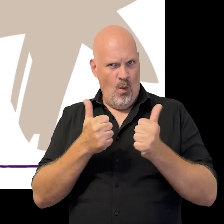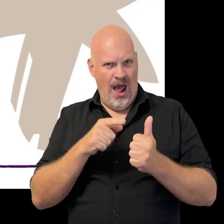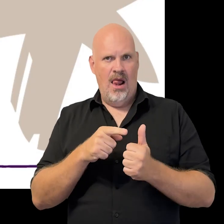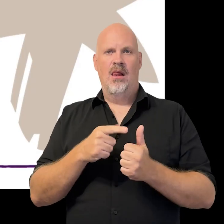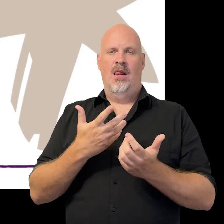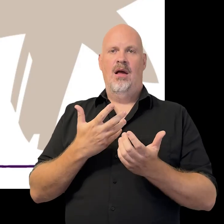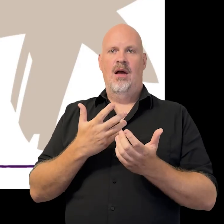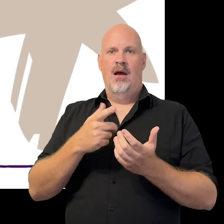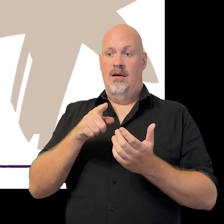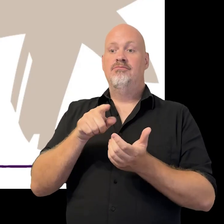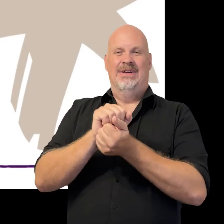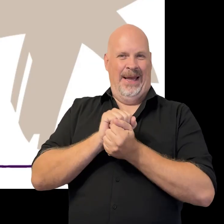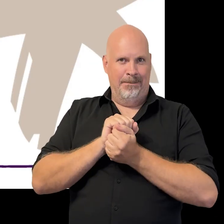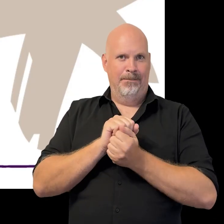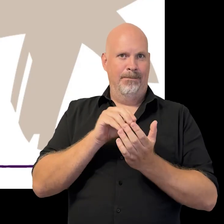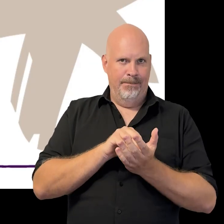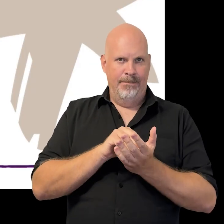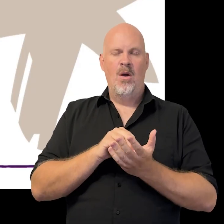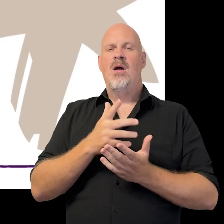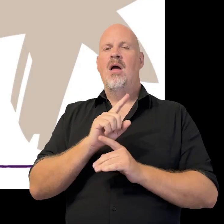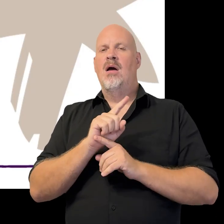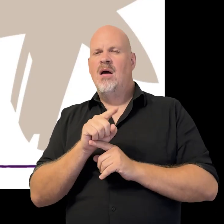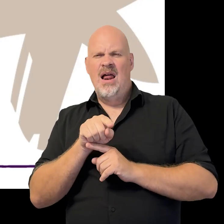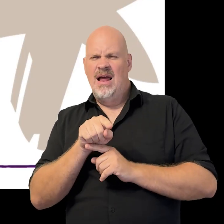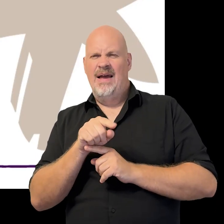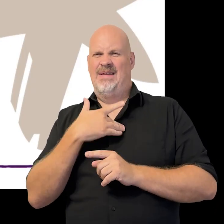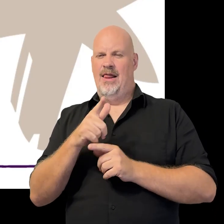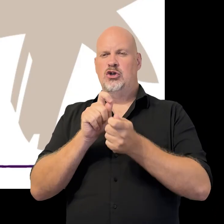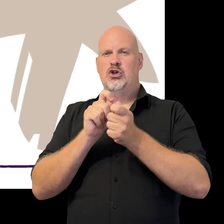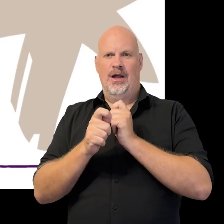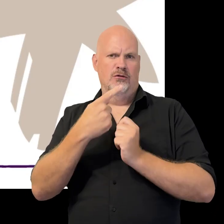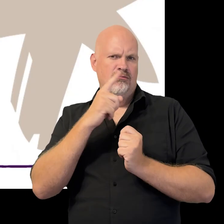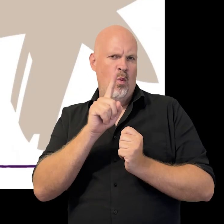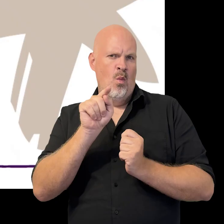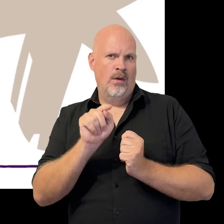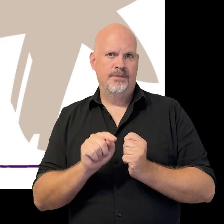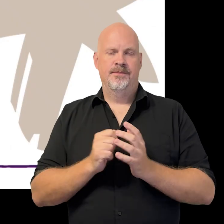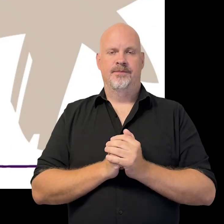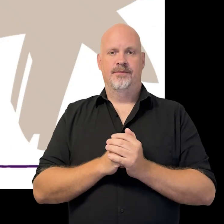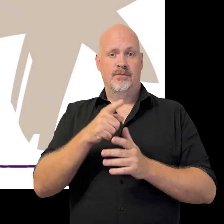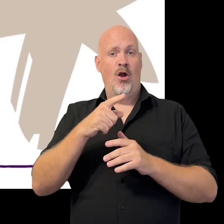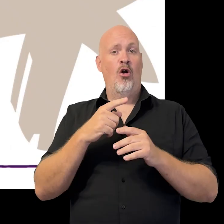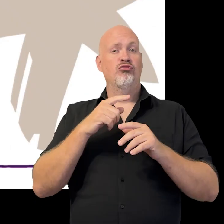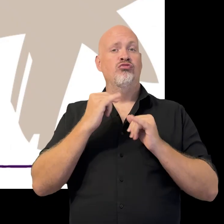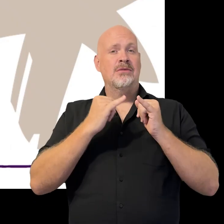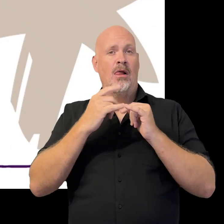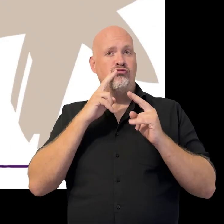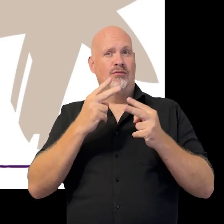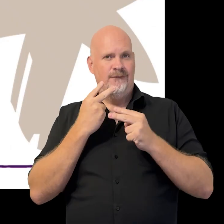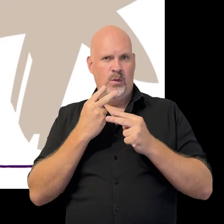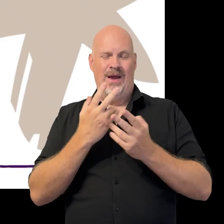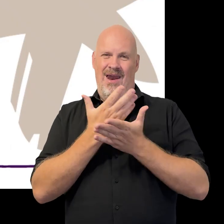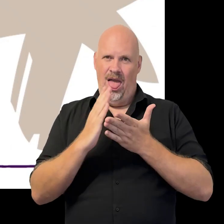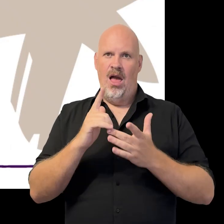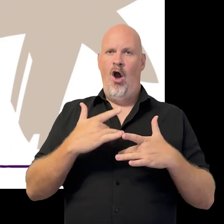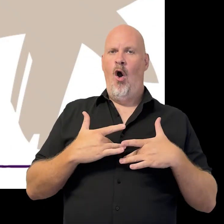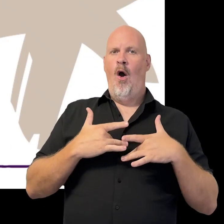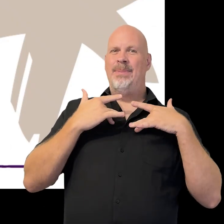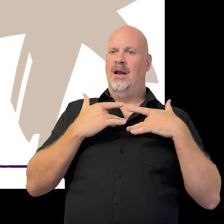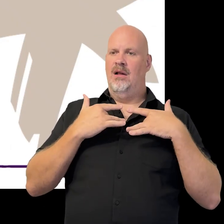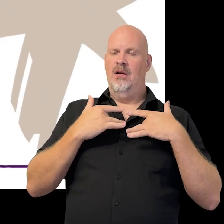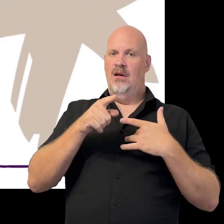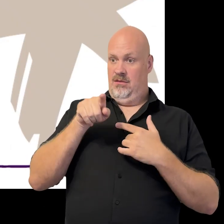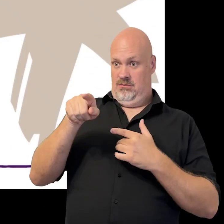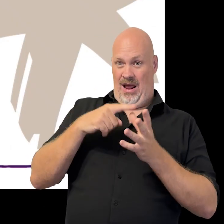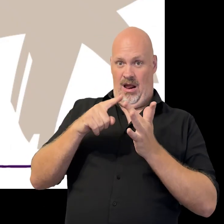So then let's start by looking at the first section, which will be your introduction. So I'm just, as I said, going to give you a bit